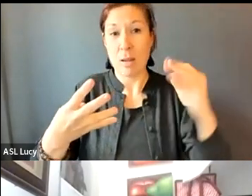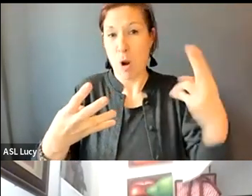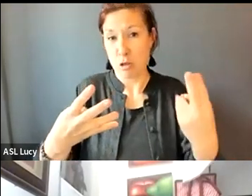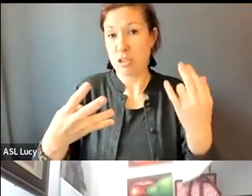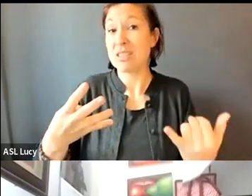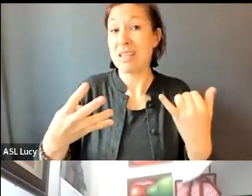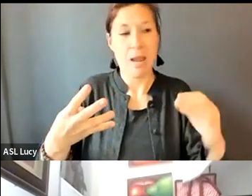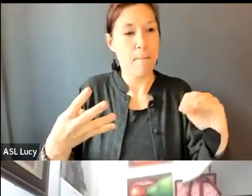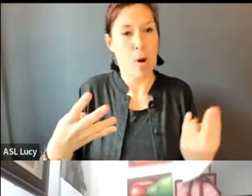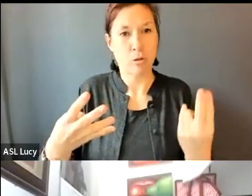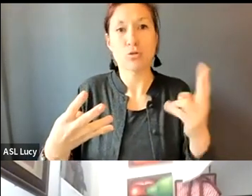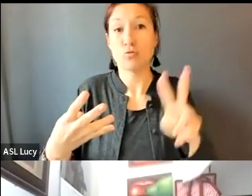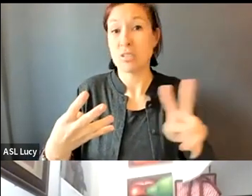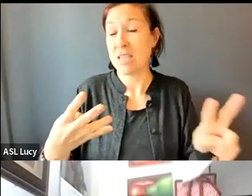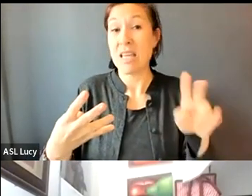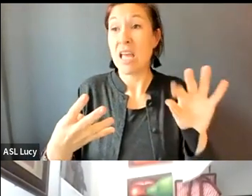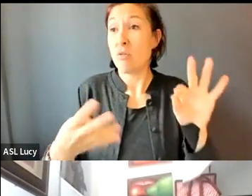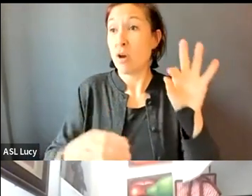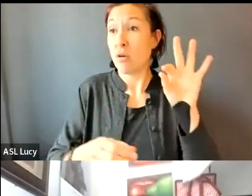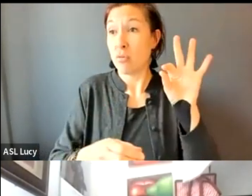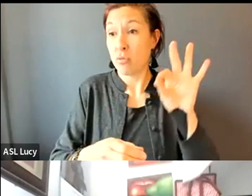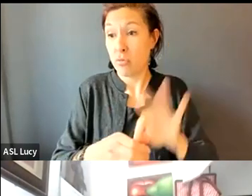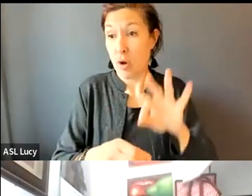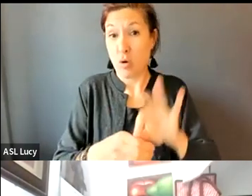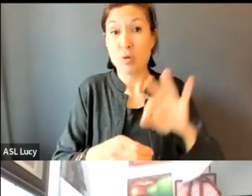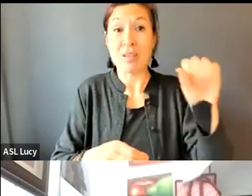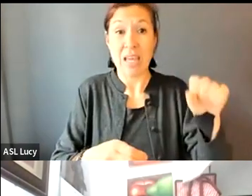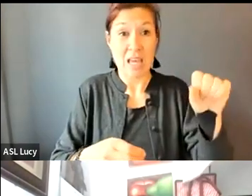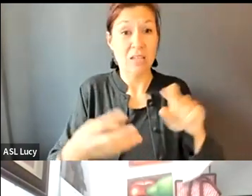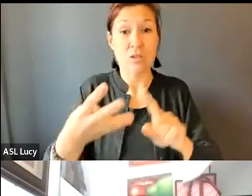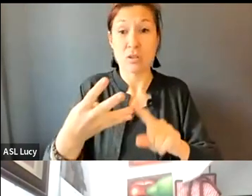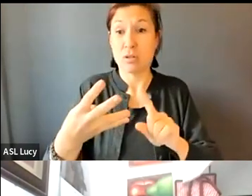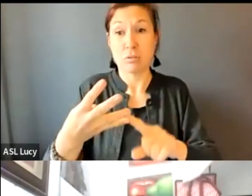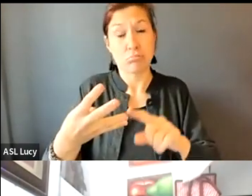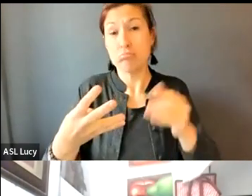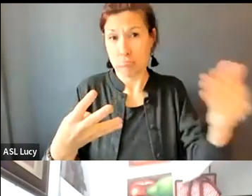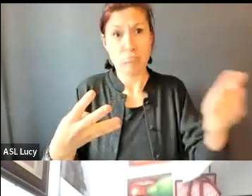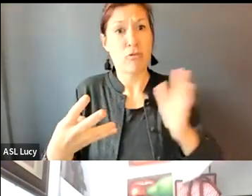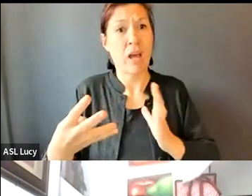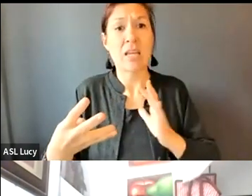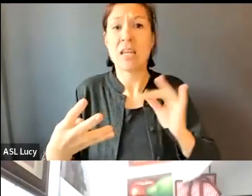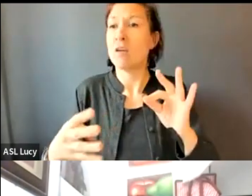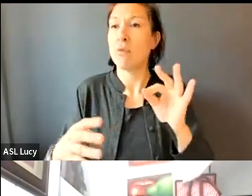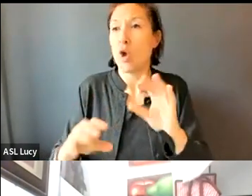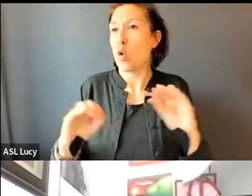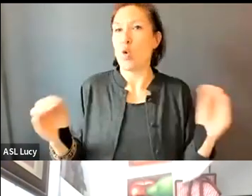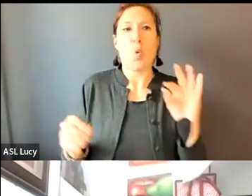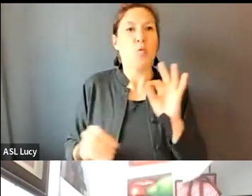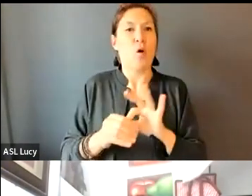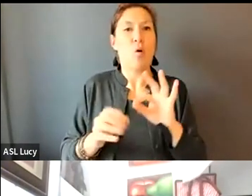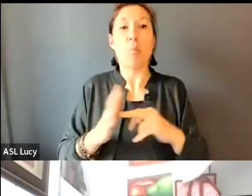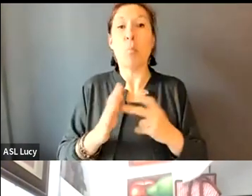so if we vote Yes it moves forward if we don't take action if we just pass on taking a vote